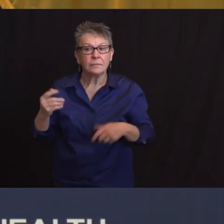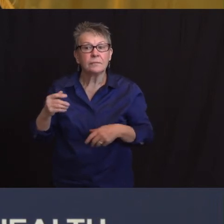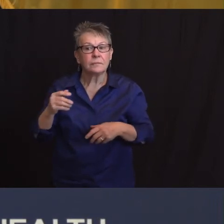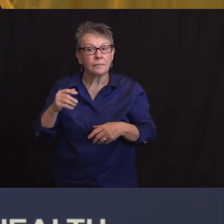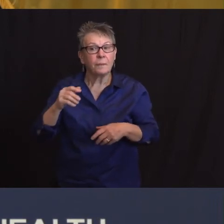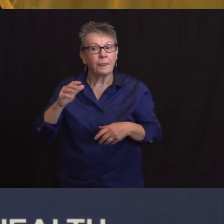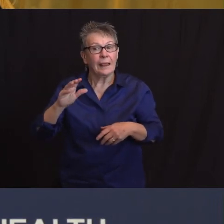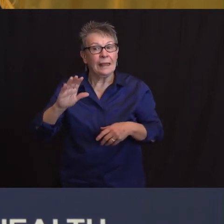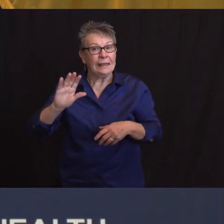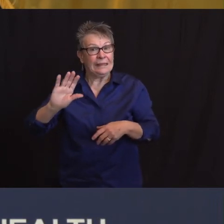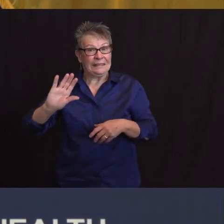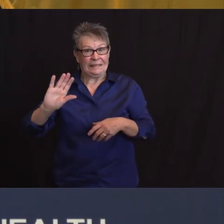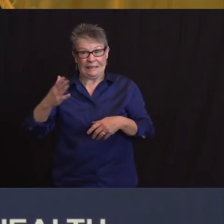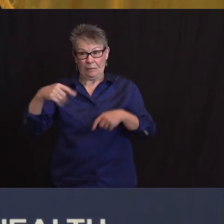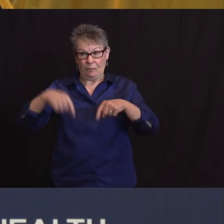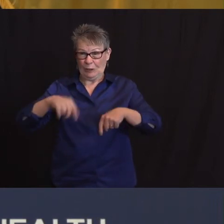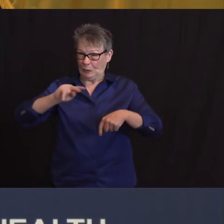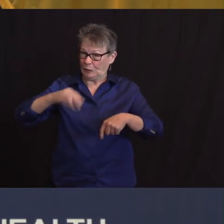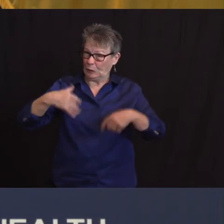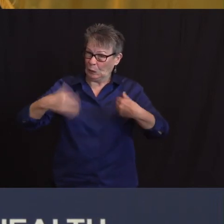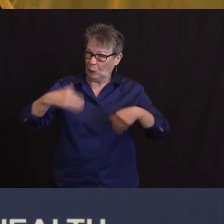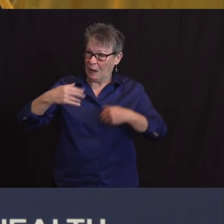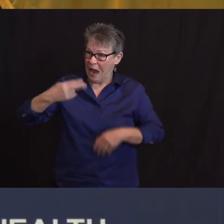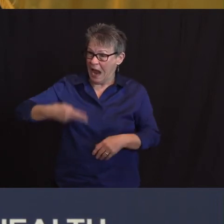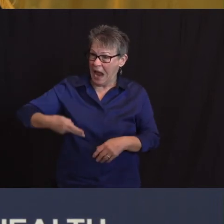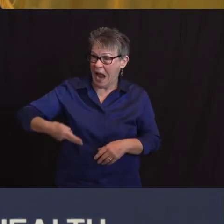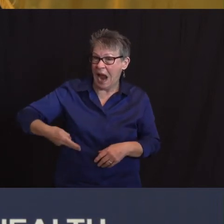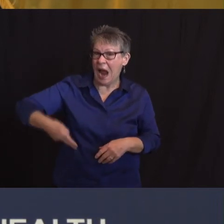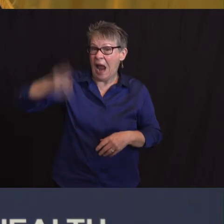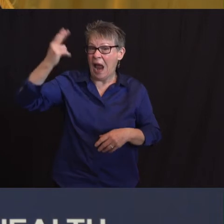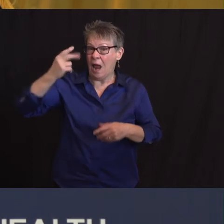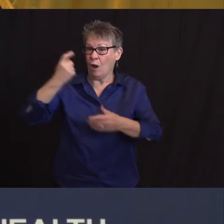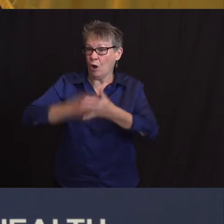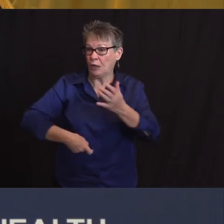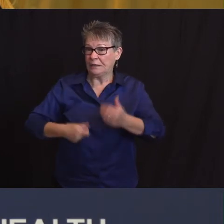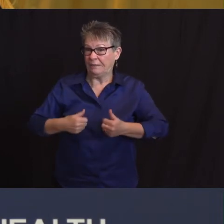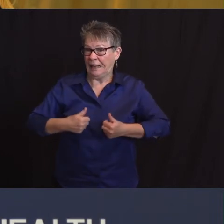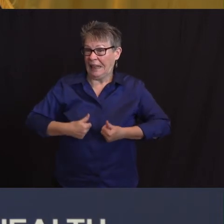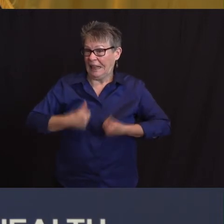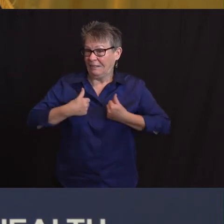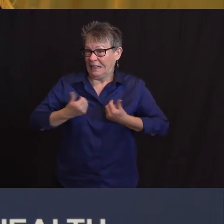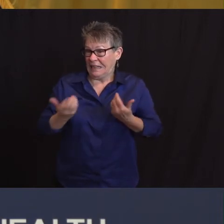a deep passion, but I think this is a time to go big.